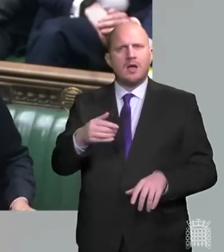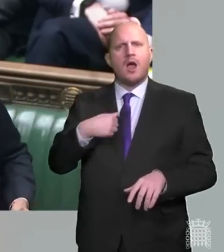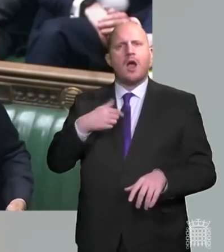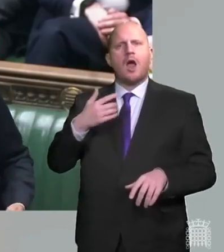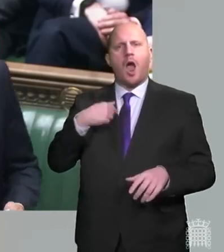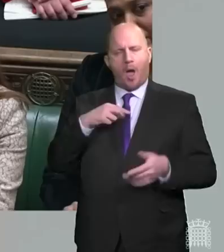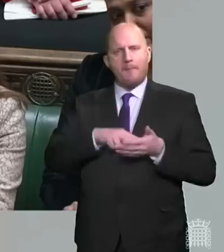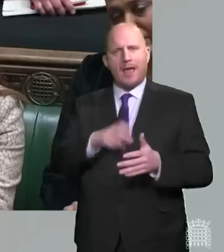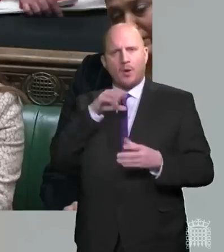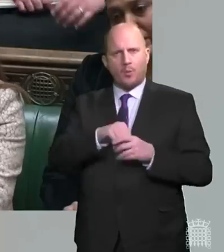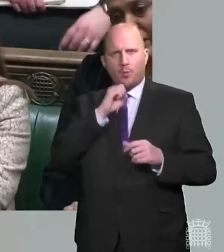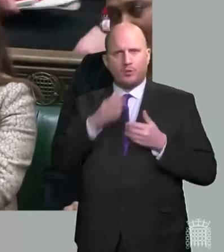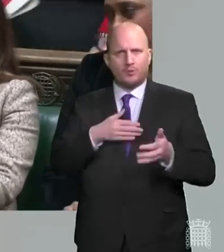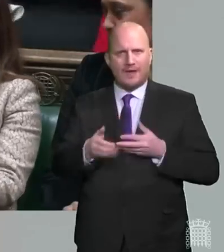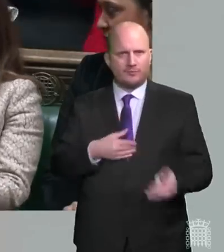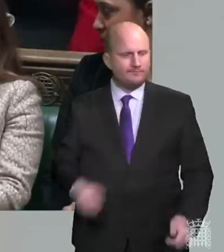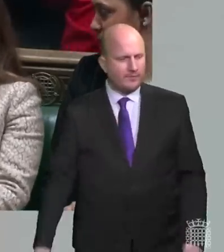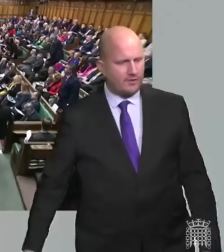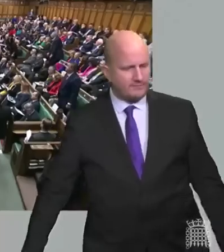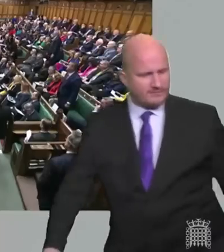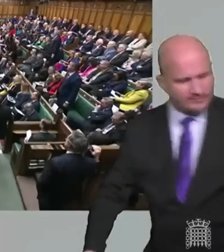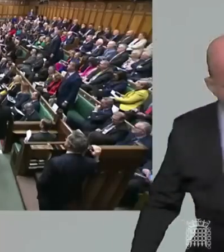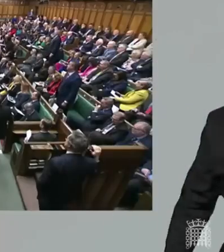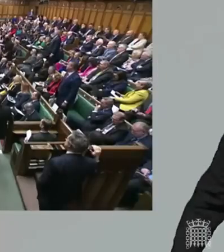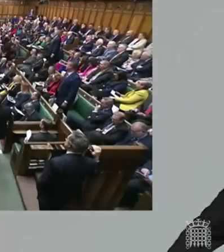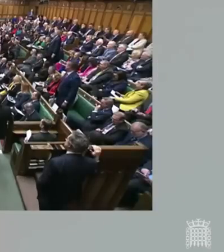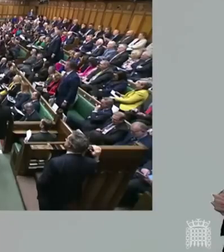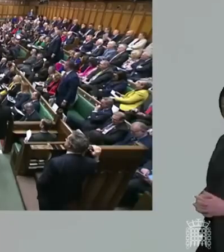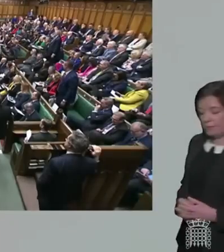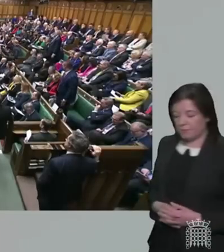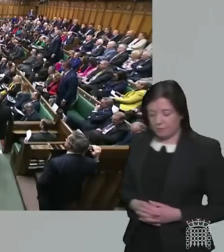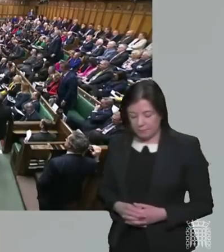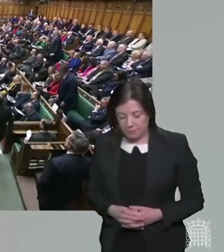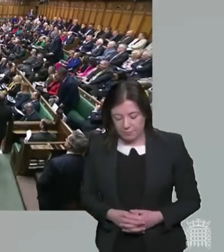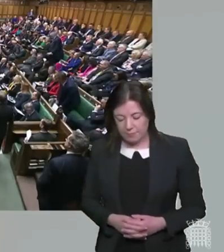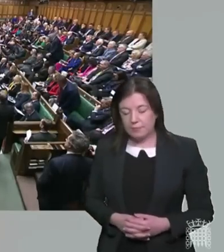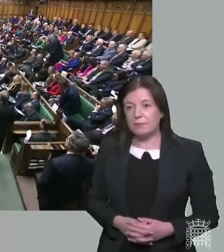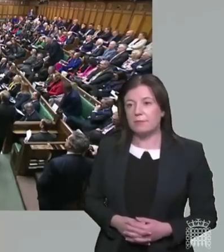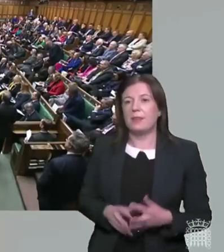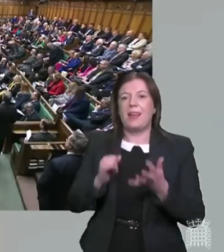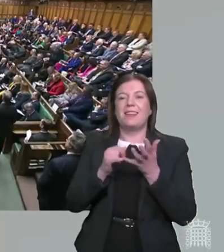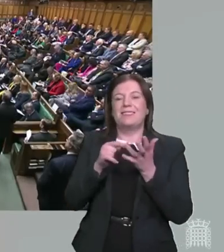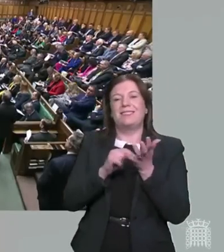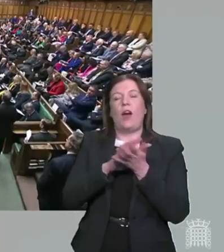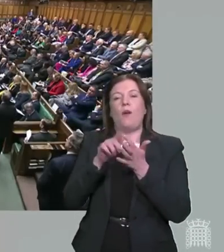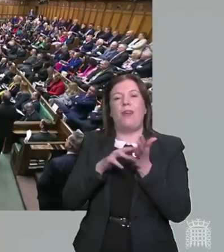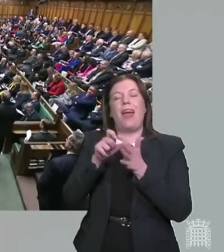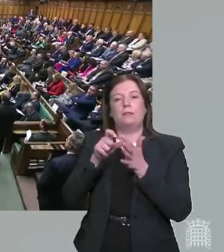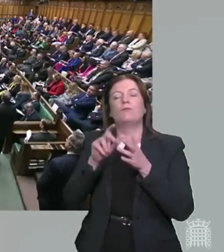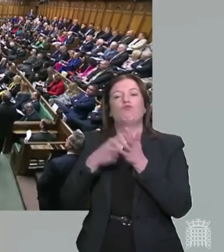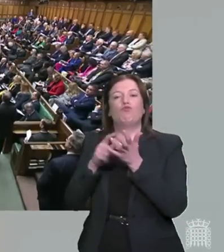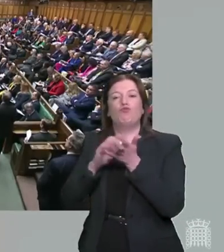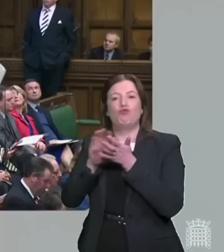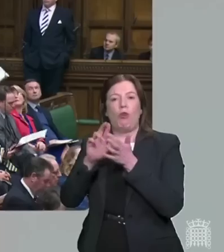what our plans will do. James Duddridge. Thank you, Mr. Speaker. Constituents in Southend and Rochford very much welcome